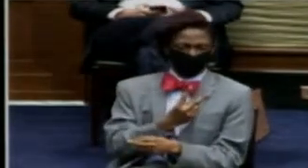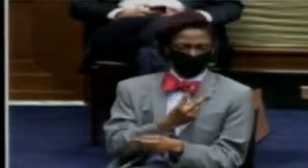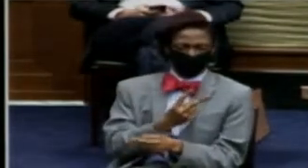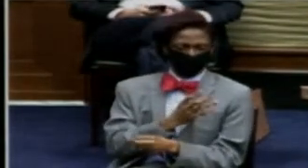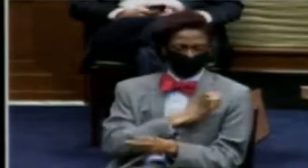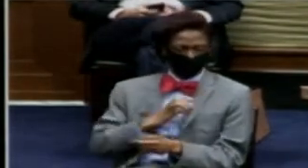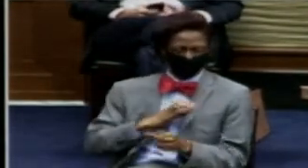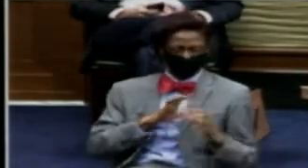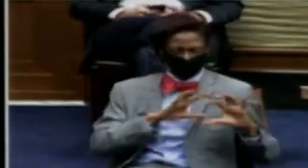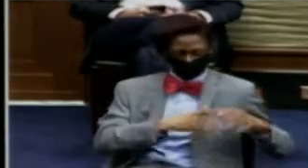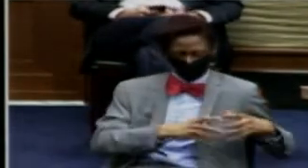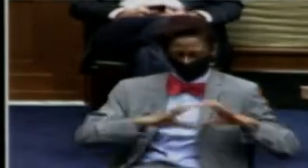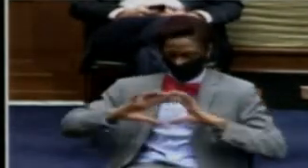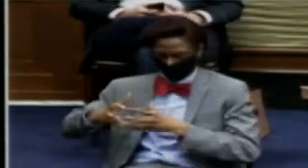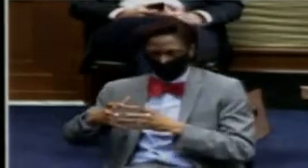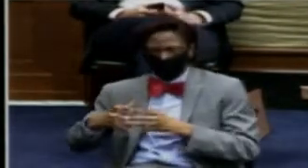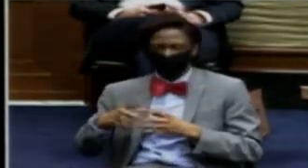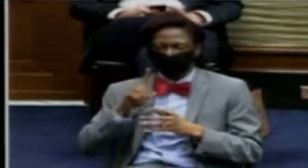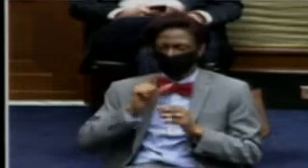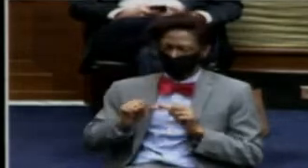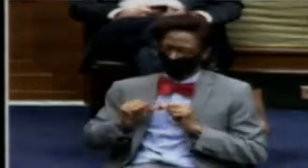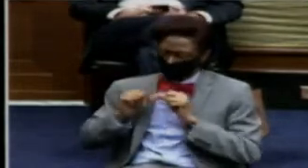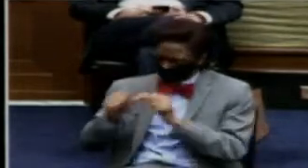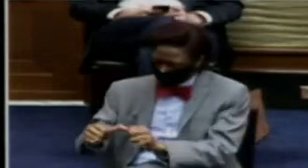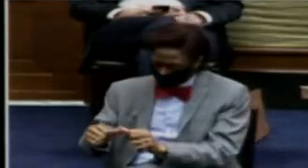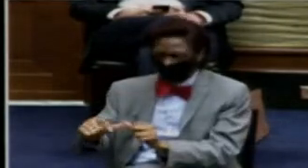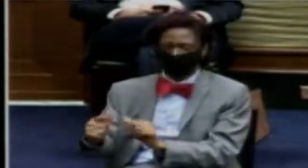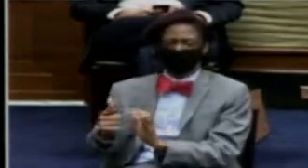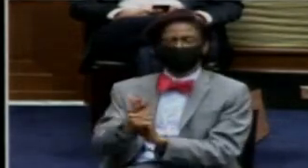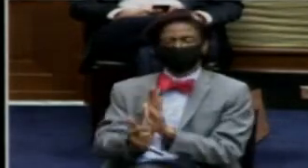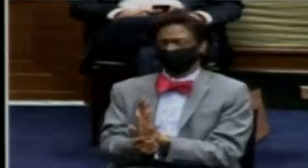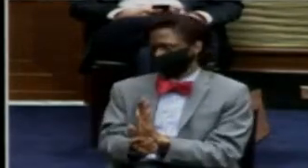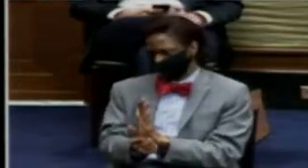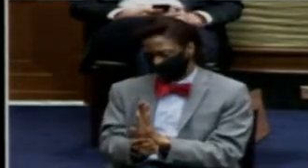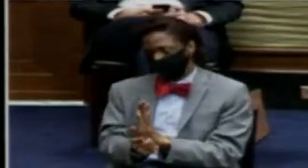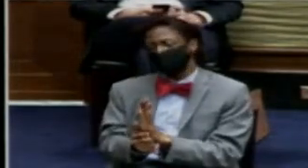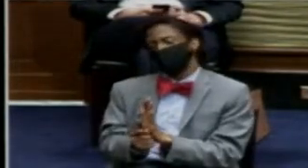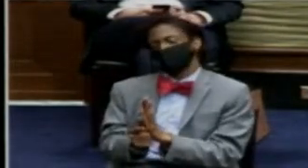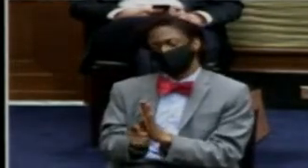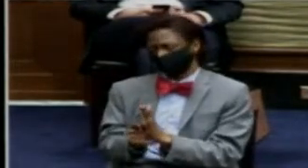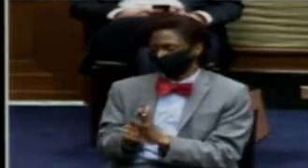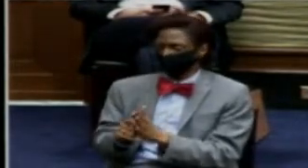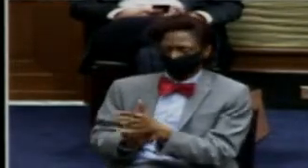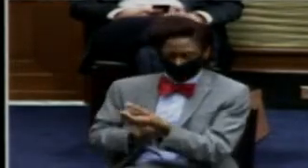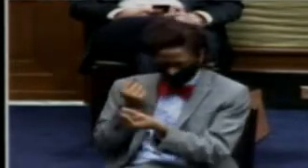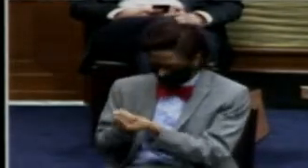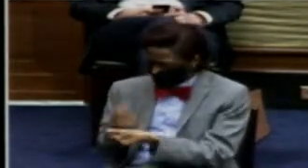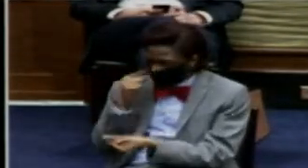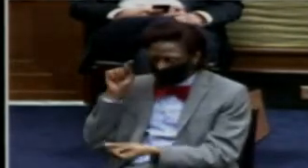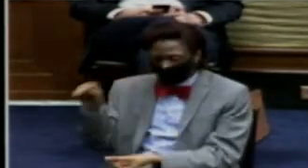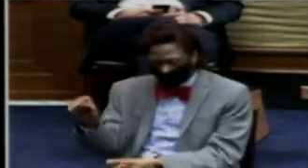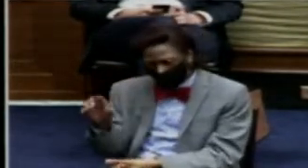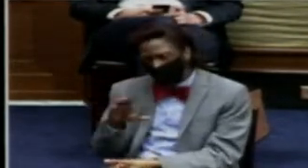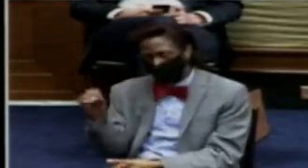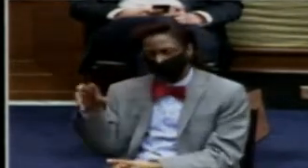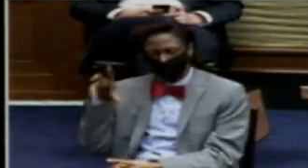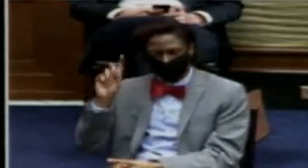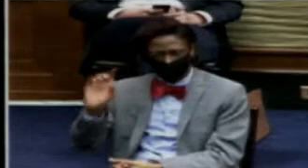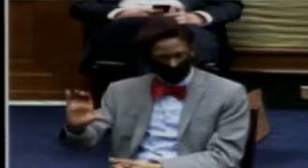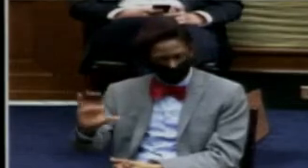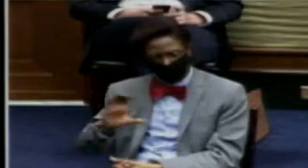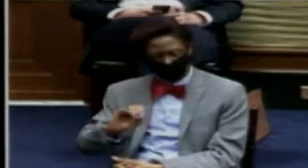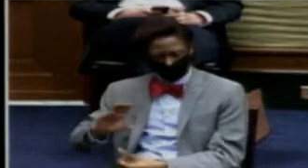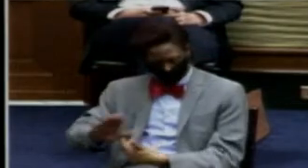pushing this legislation forward. It's a credit to her, the coalition in the District of Columbia, and all of those who've